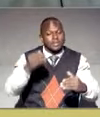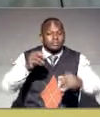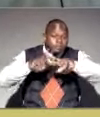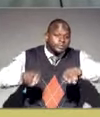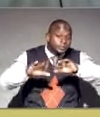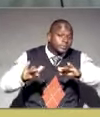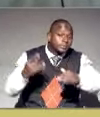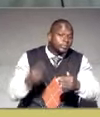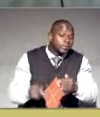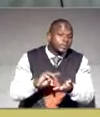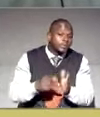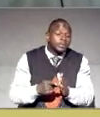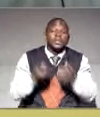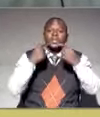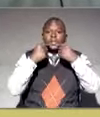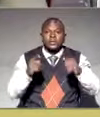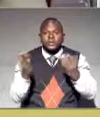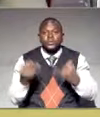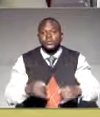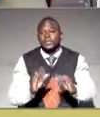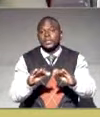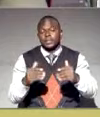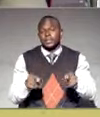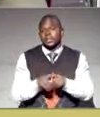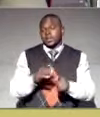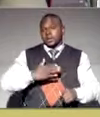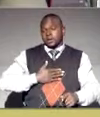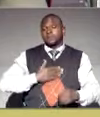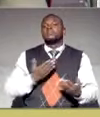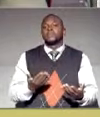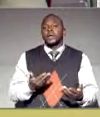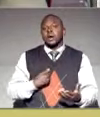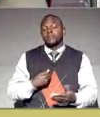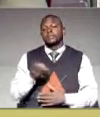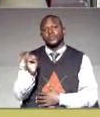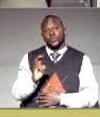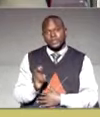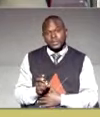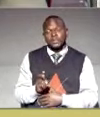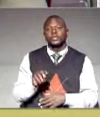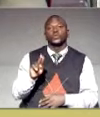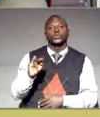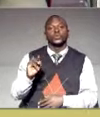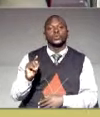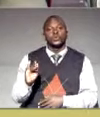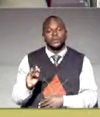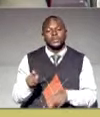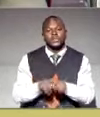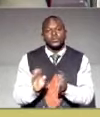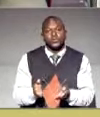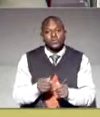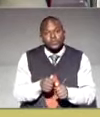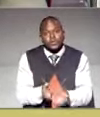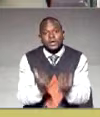to what extent the projects which we pronounce are being implemented. On our side, we definitely have a monitoring unit, and we follow up on each of